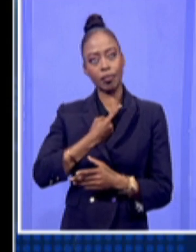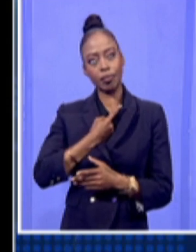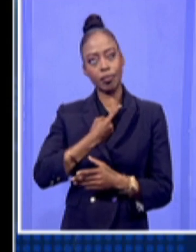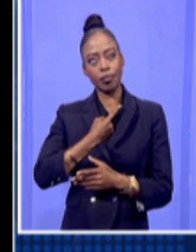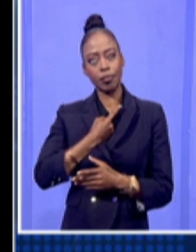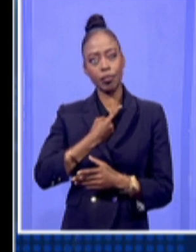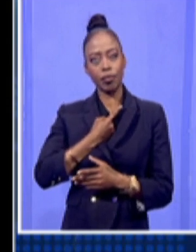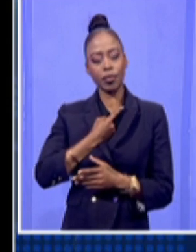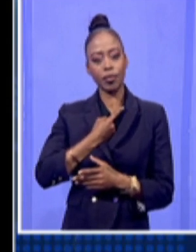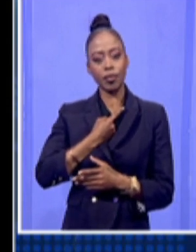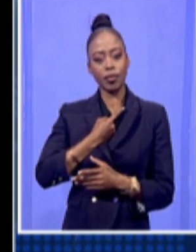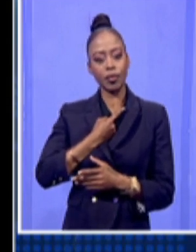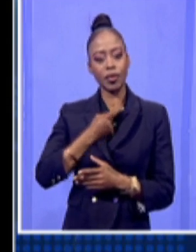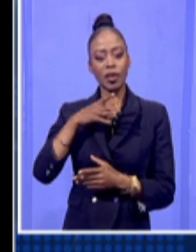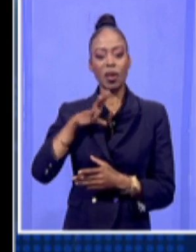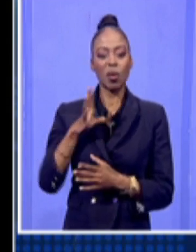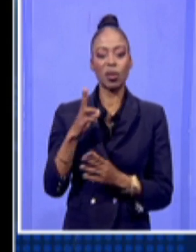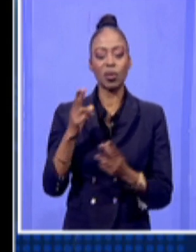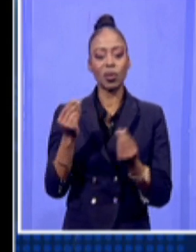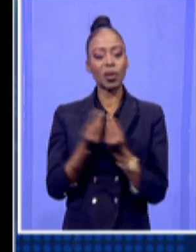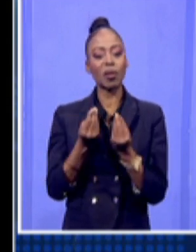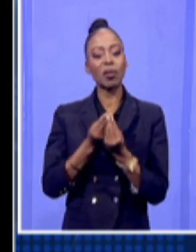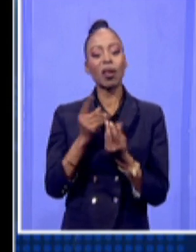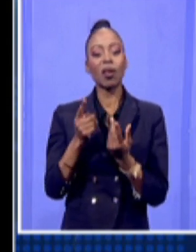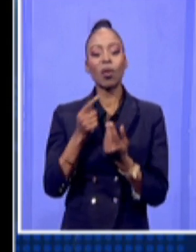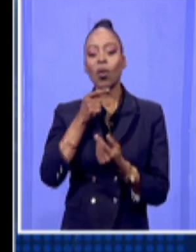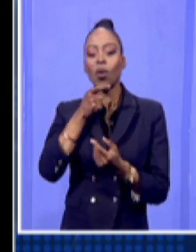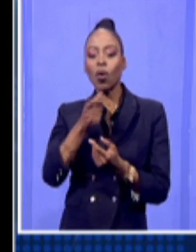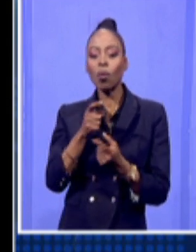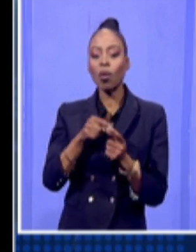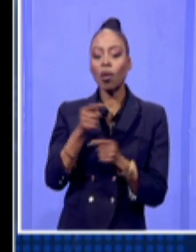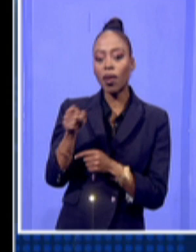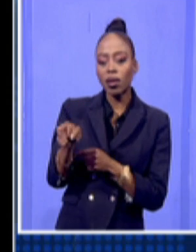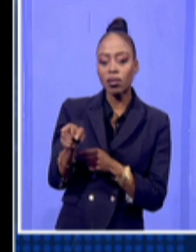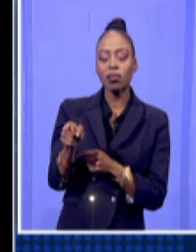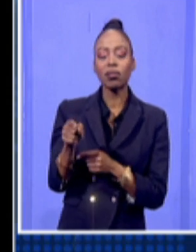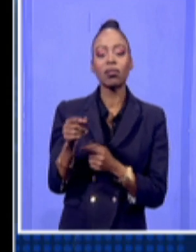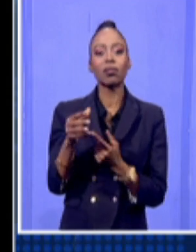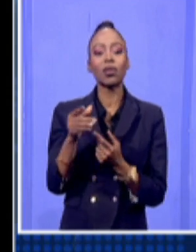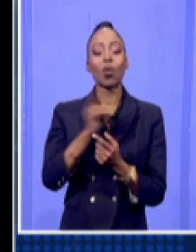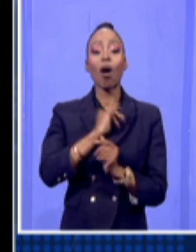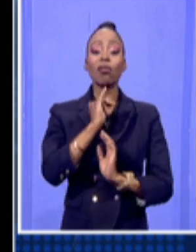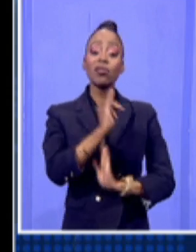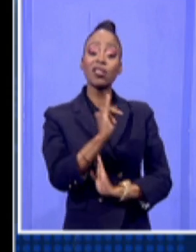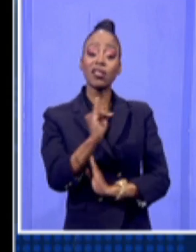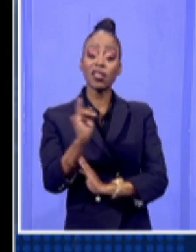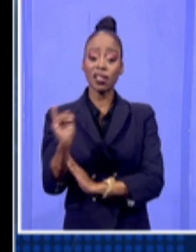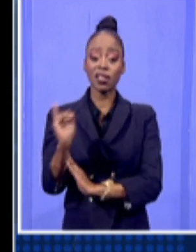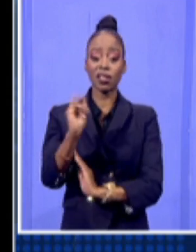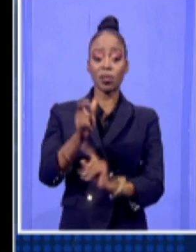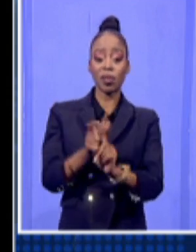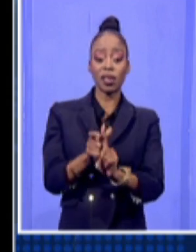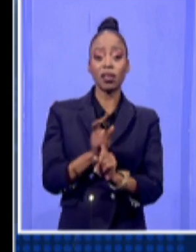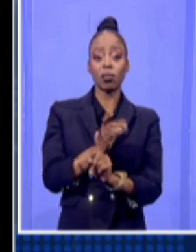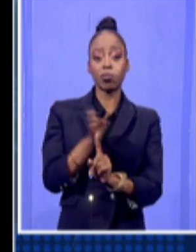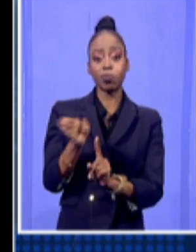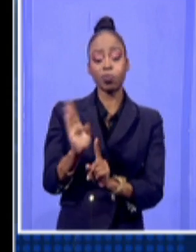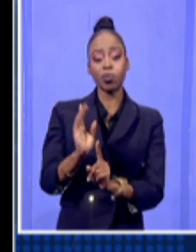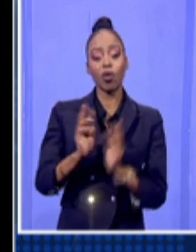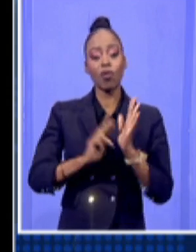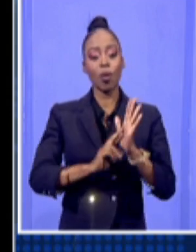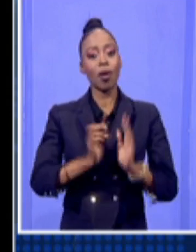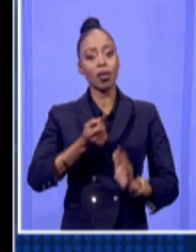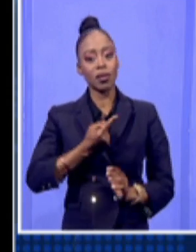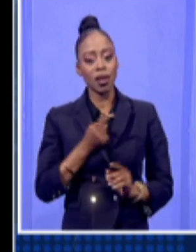wanting to have anything defamatory to say about him. Each one speaks for themselves in